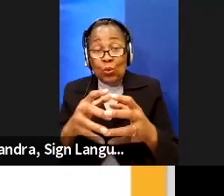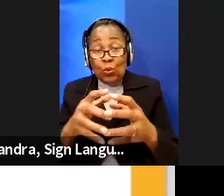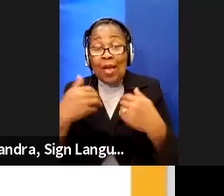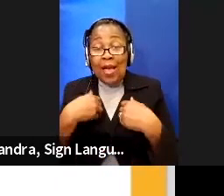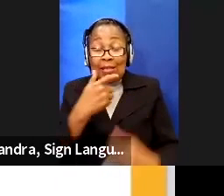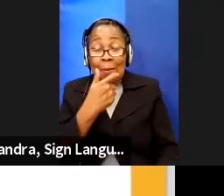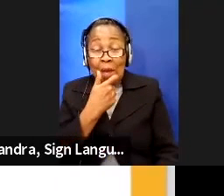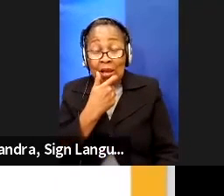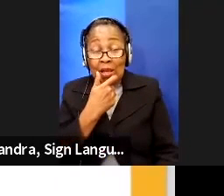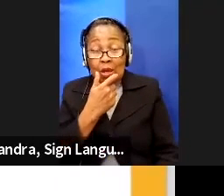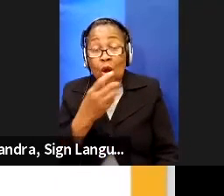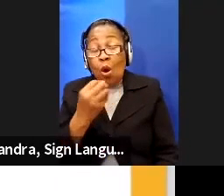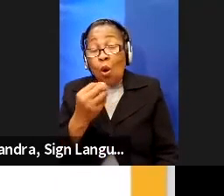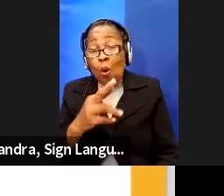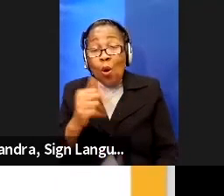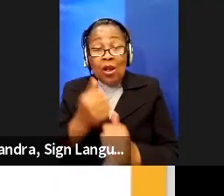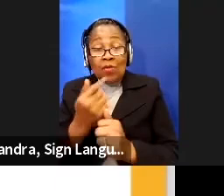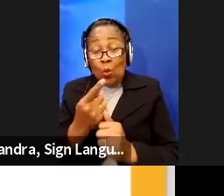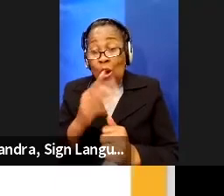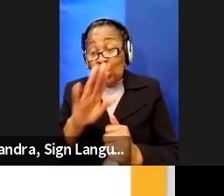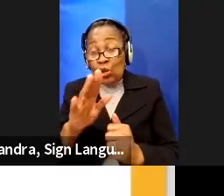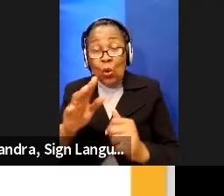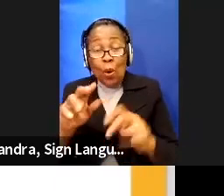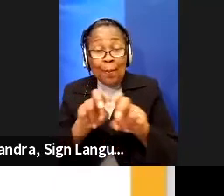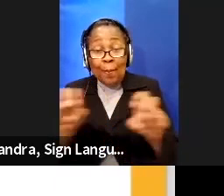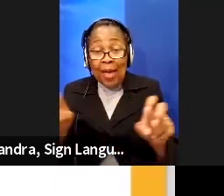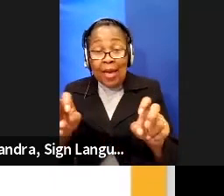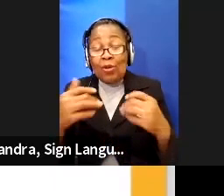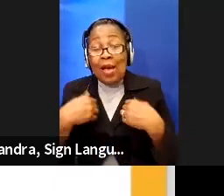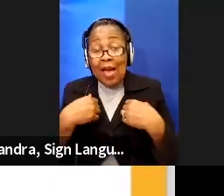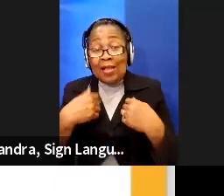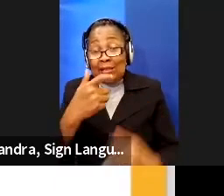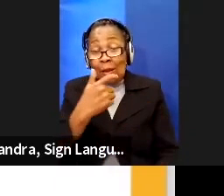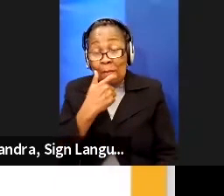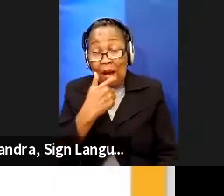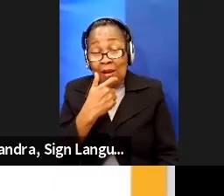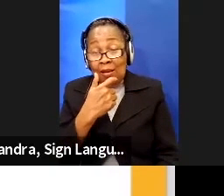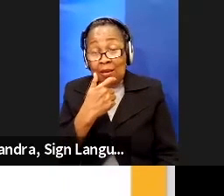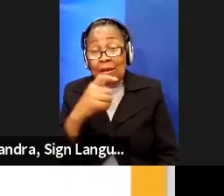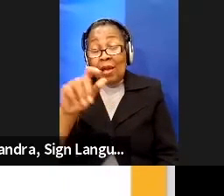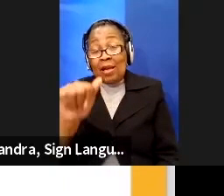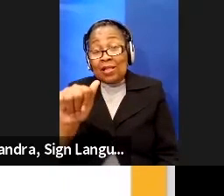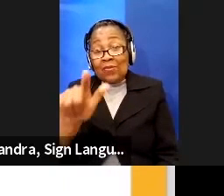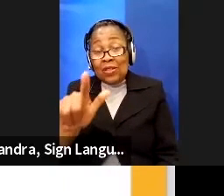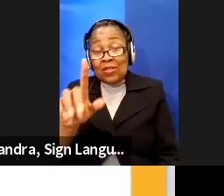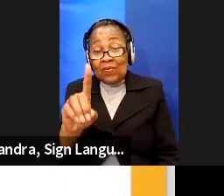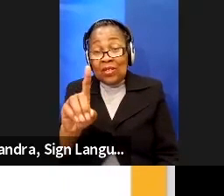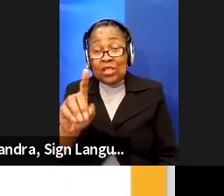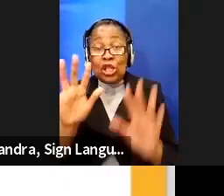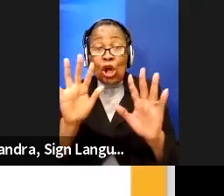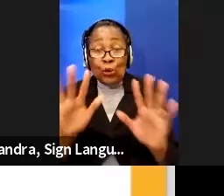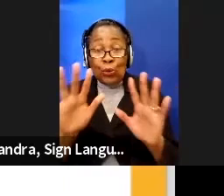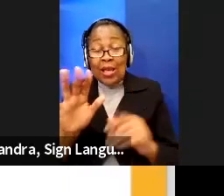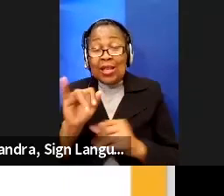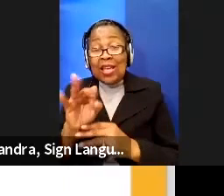or everyone on your panel or your play or what have you has a mic, assistive listening devices are great. If only a few